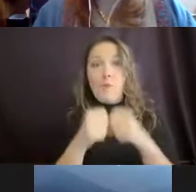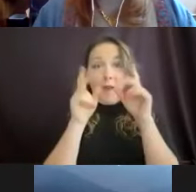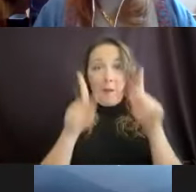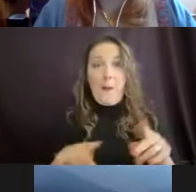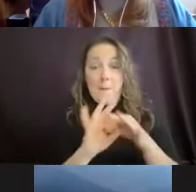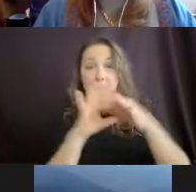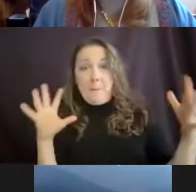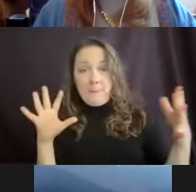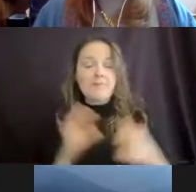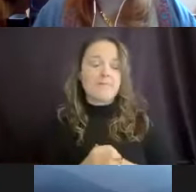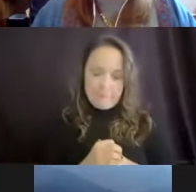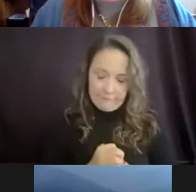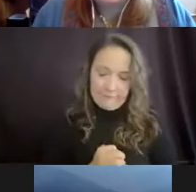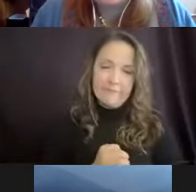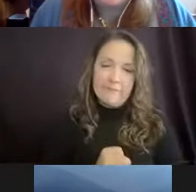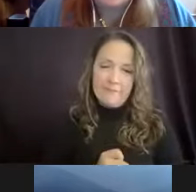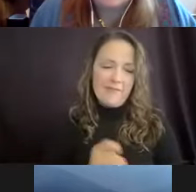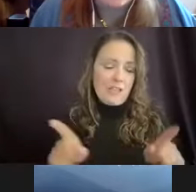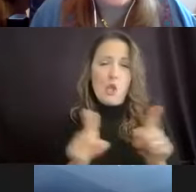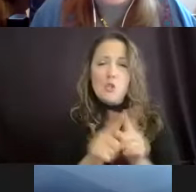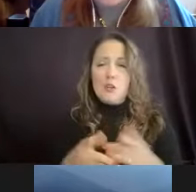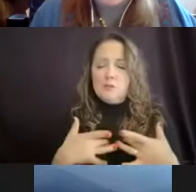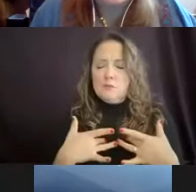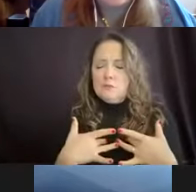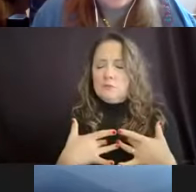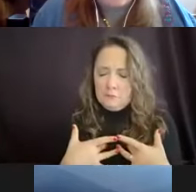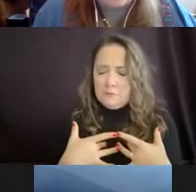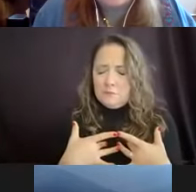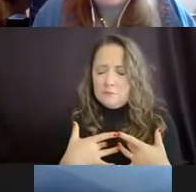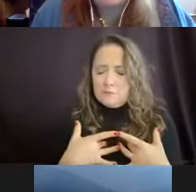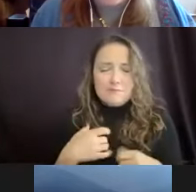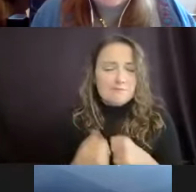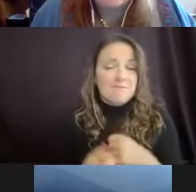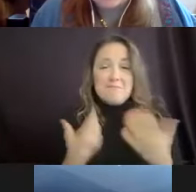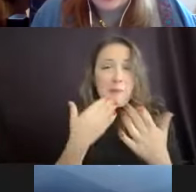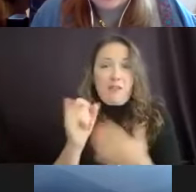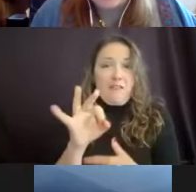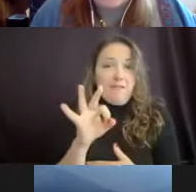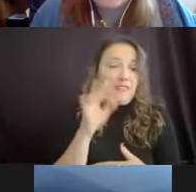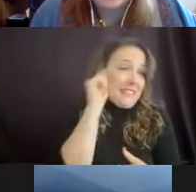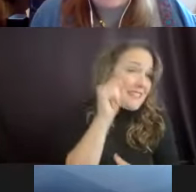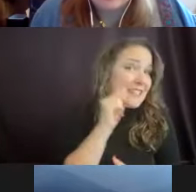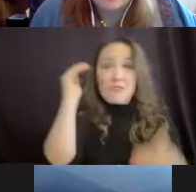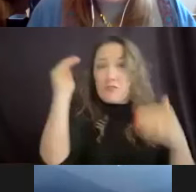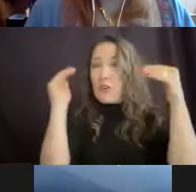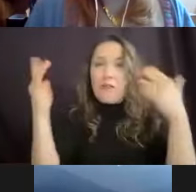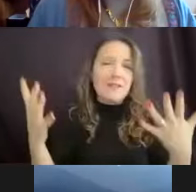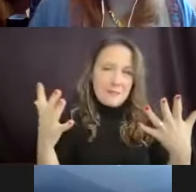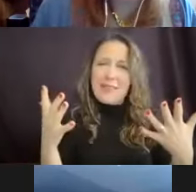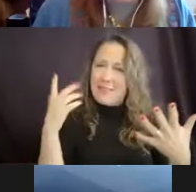So breakups are also devastating, whether you're a teenager or an adult. I mean, breakups are really hard in adult life